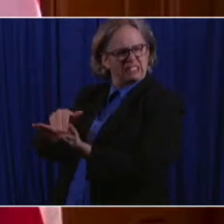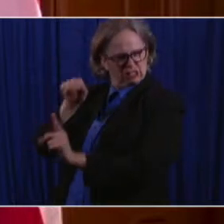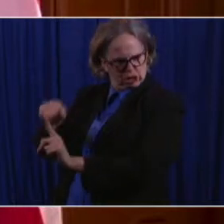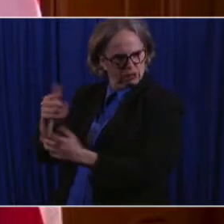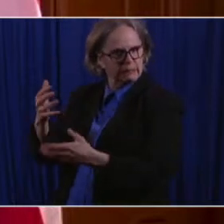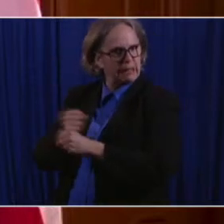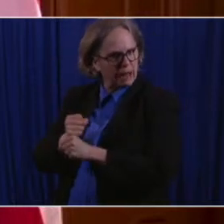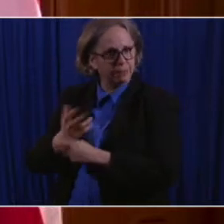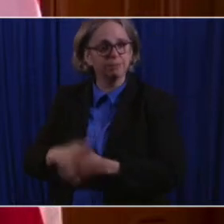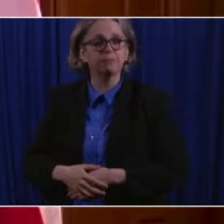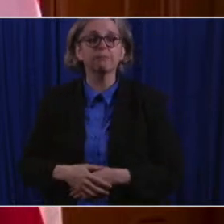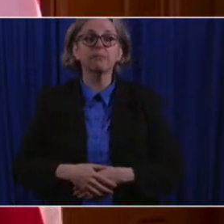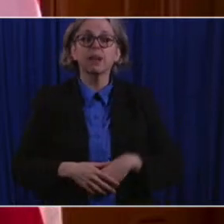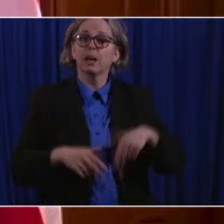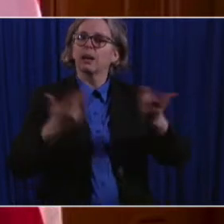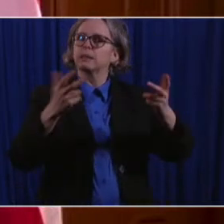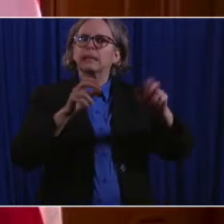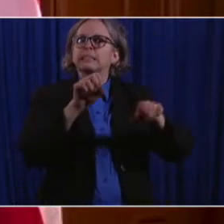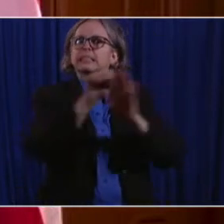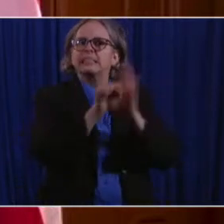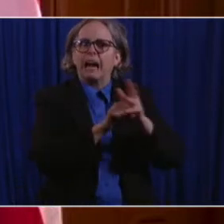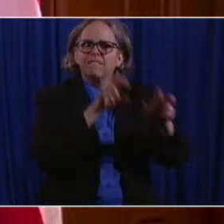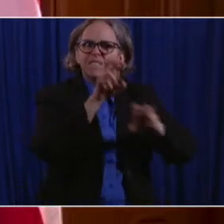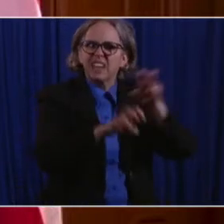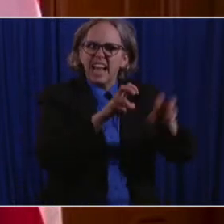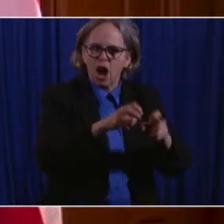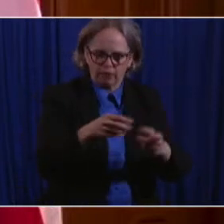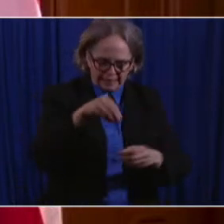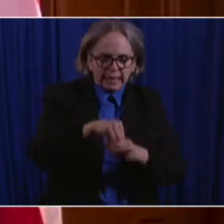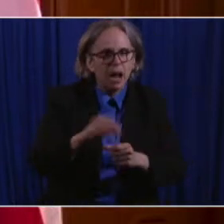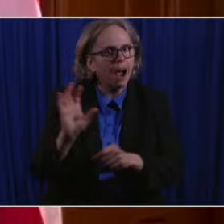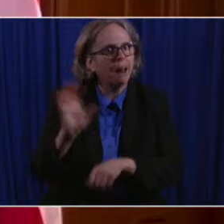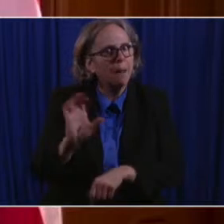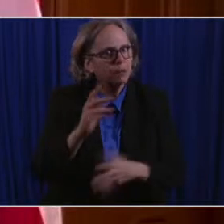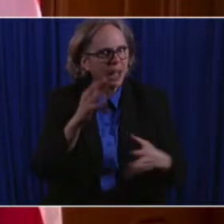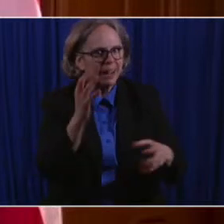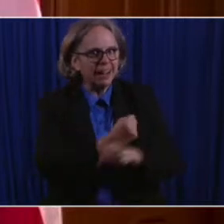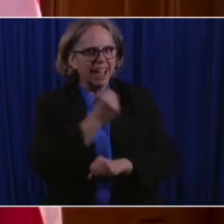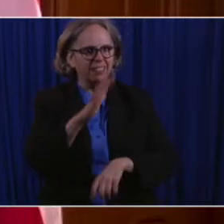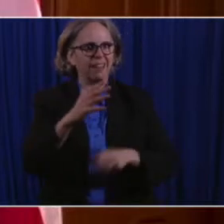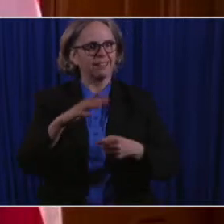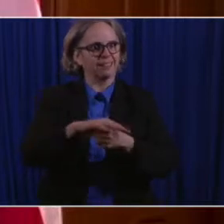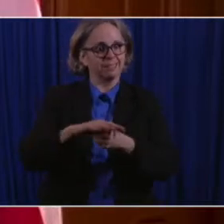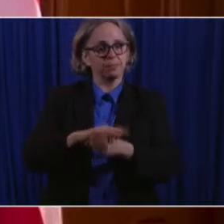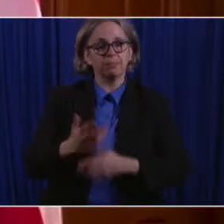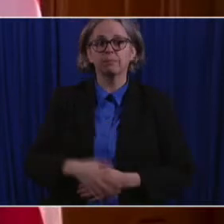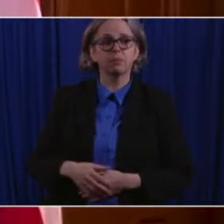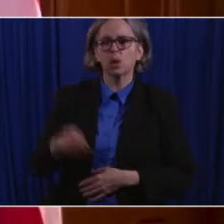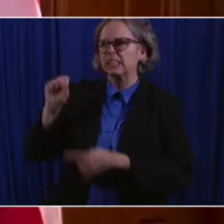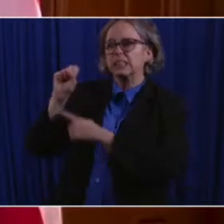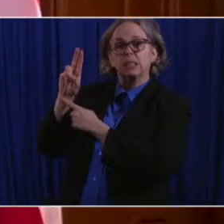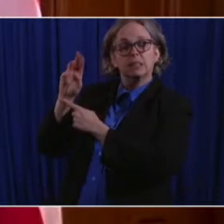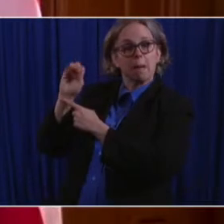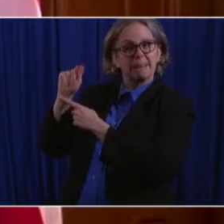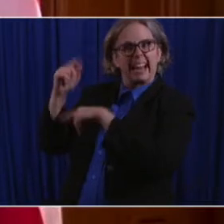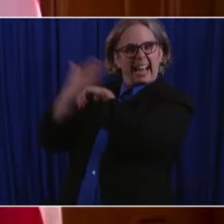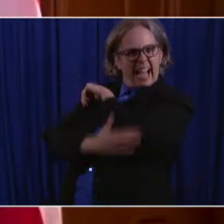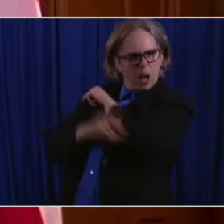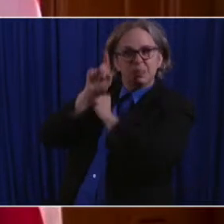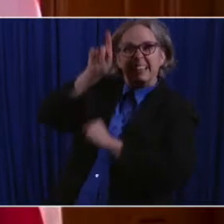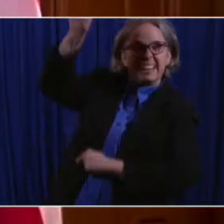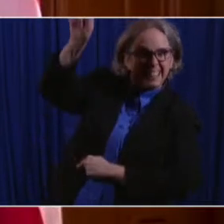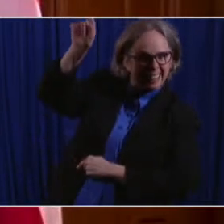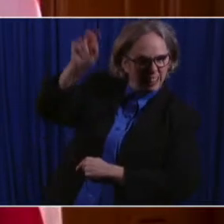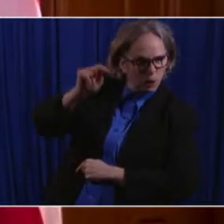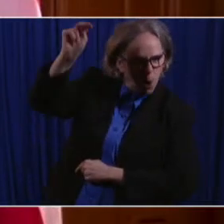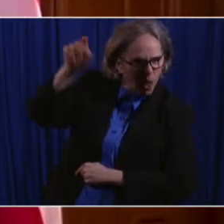doses a week. Summit County Fairgrounds will have 5,000 doses a week. The site of the former Dillard's at the Southern Park Mall